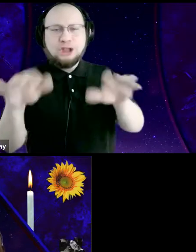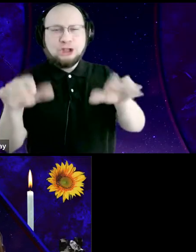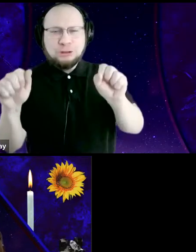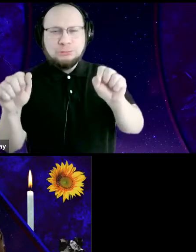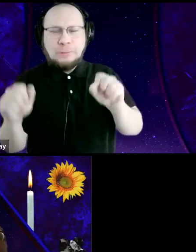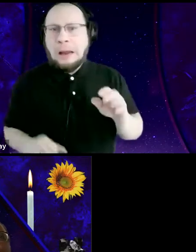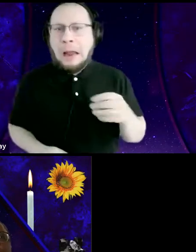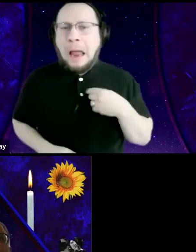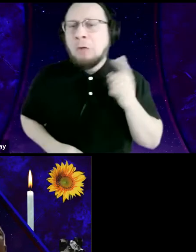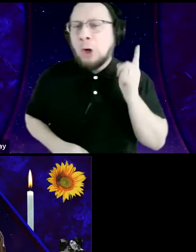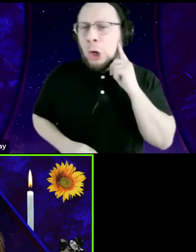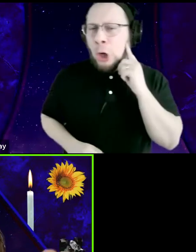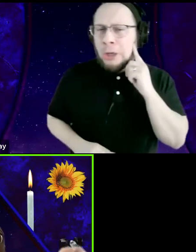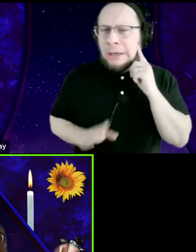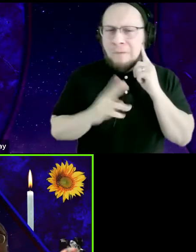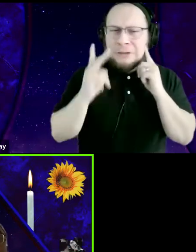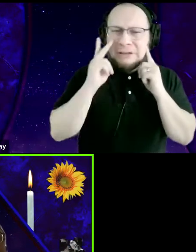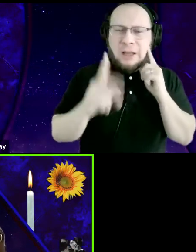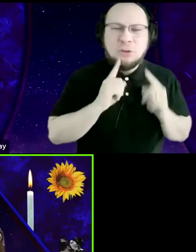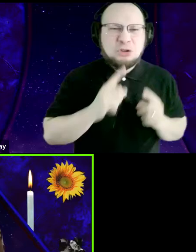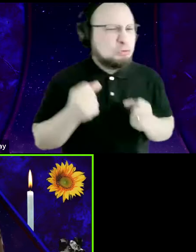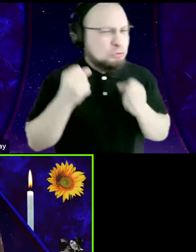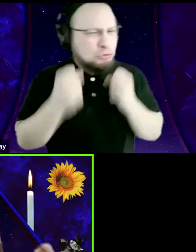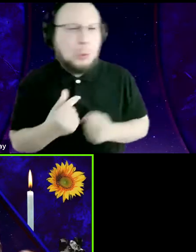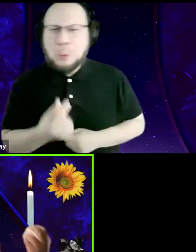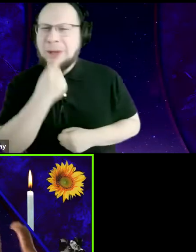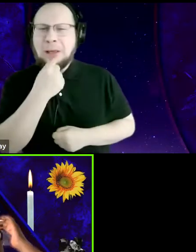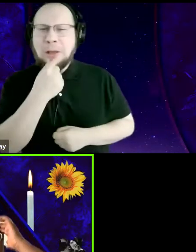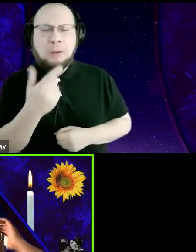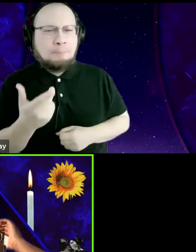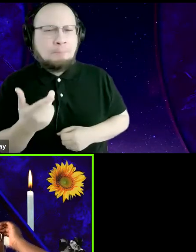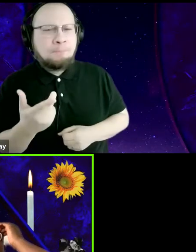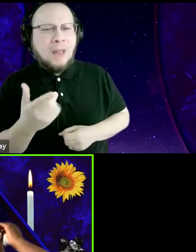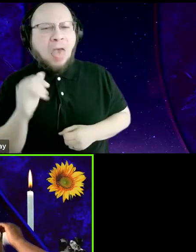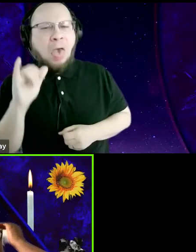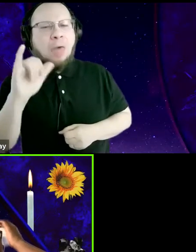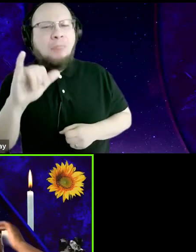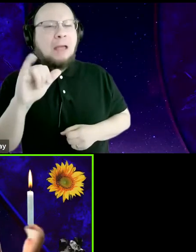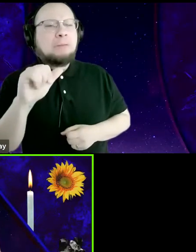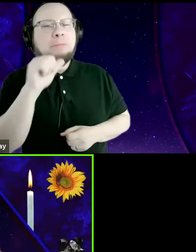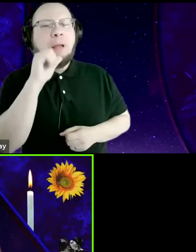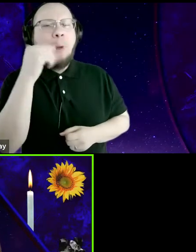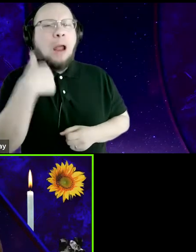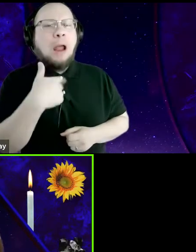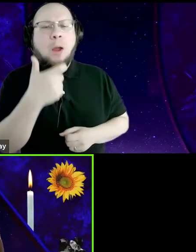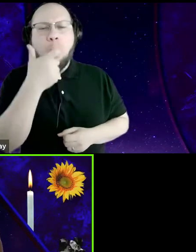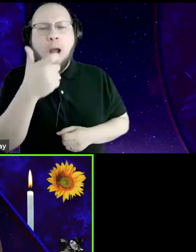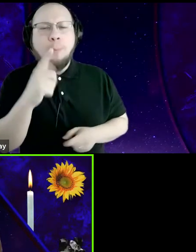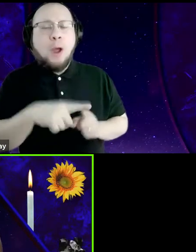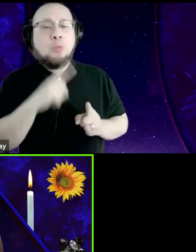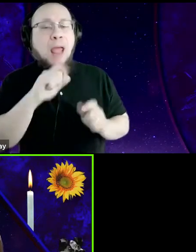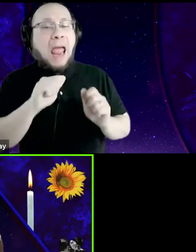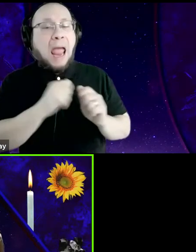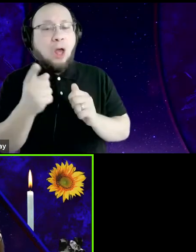it. It's super queer. And that's, it's not the reason I love it, but it's the way in which it handles queerness